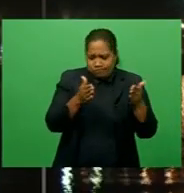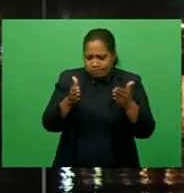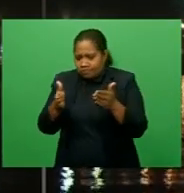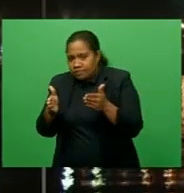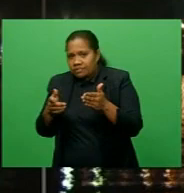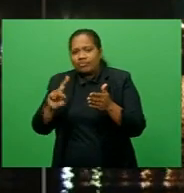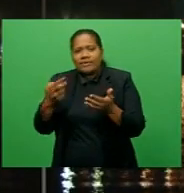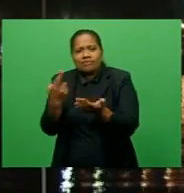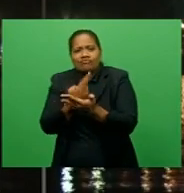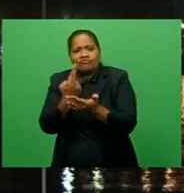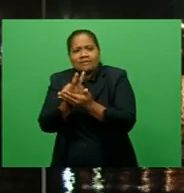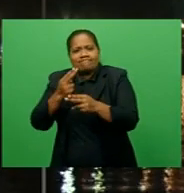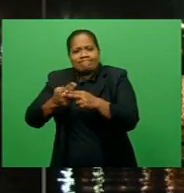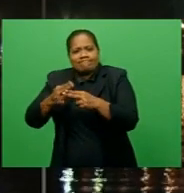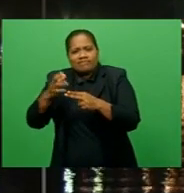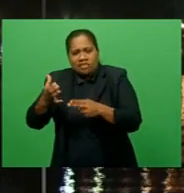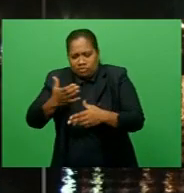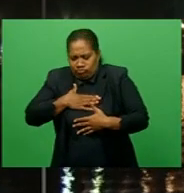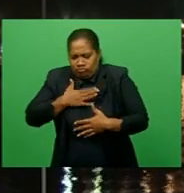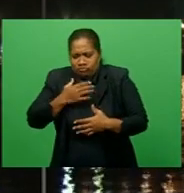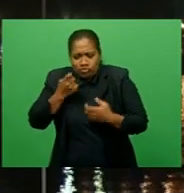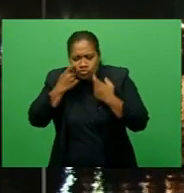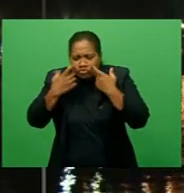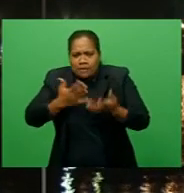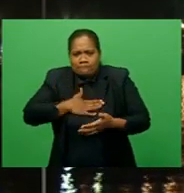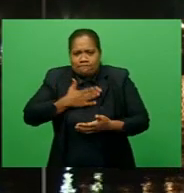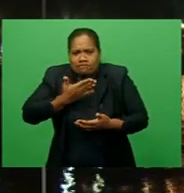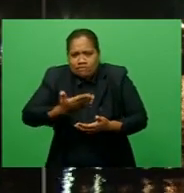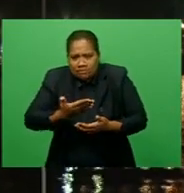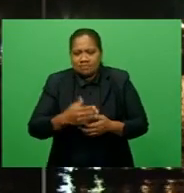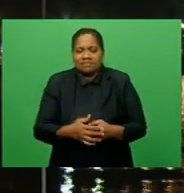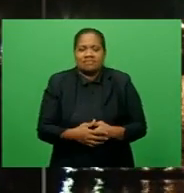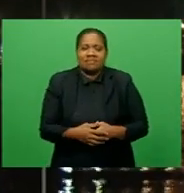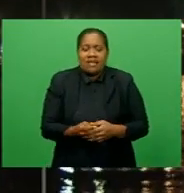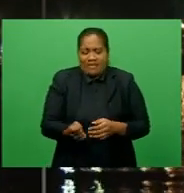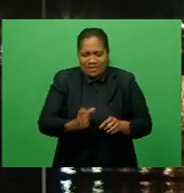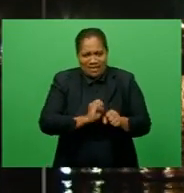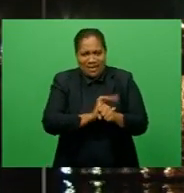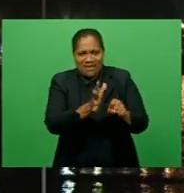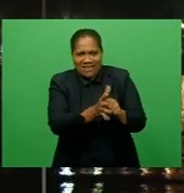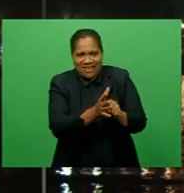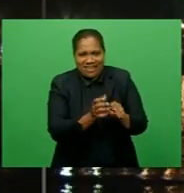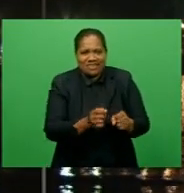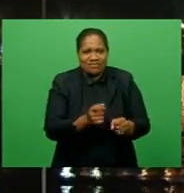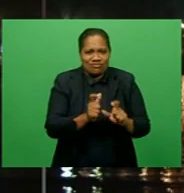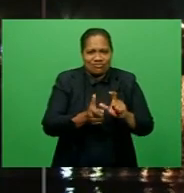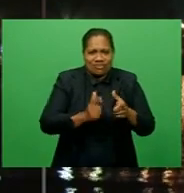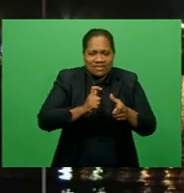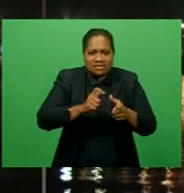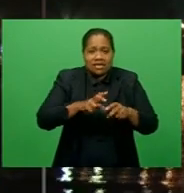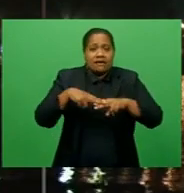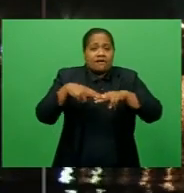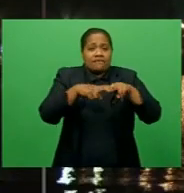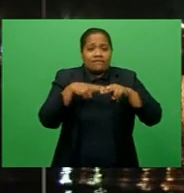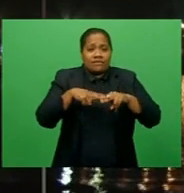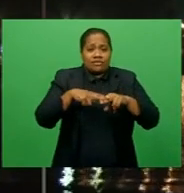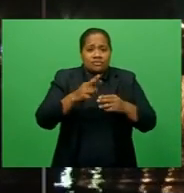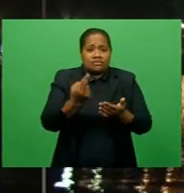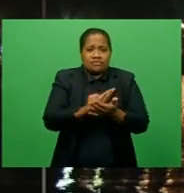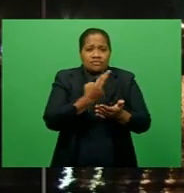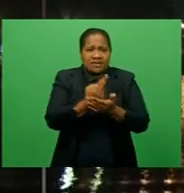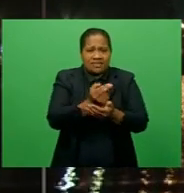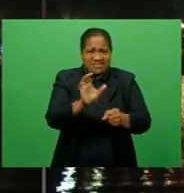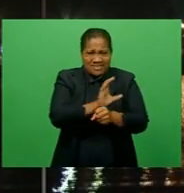with others indicating interest following the COVID-19 crisis. Fiji Rice Limited General Manager Ashrit Pratap says this